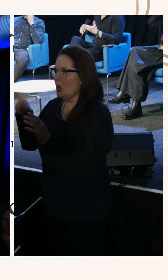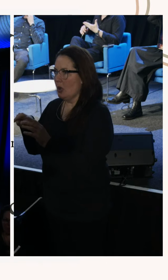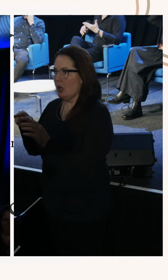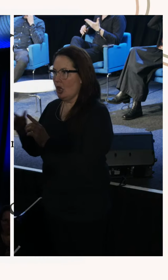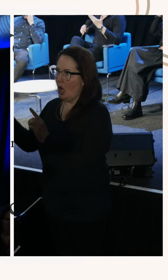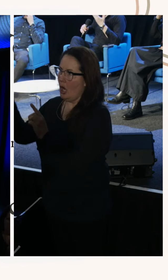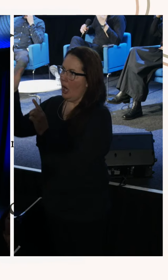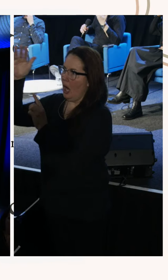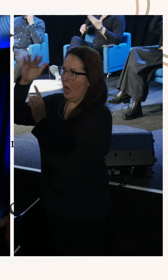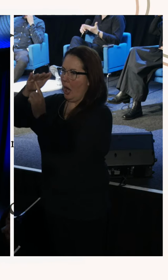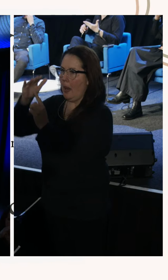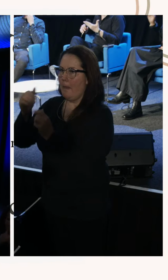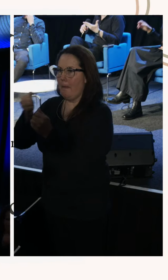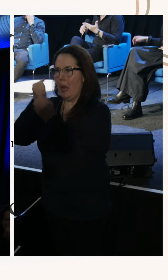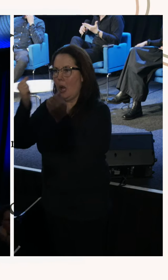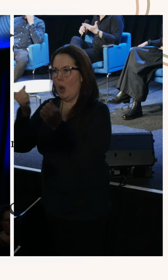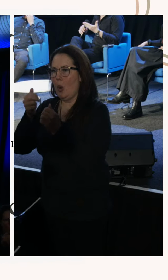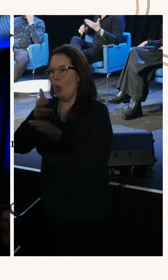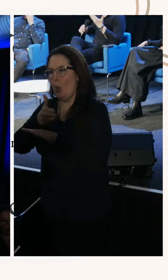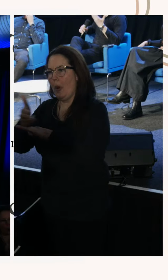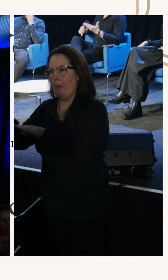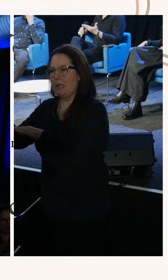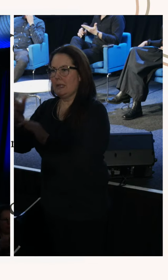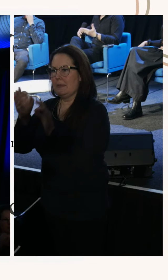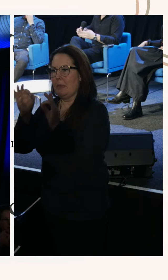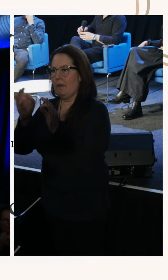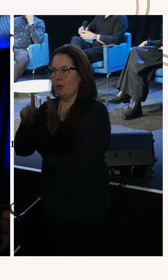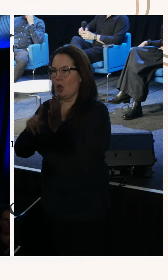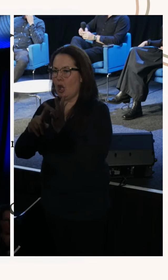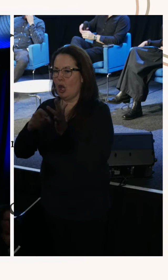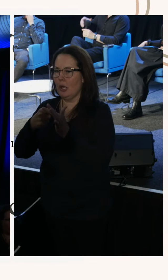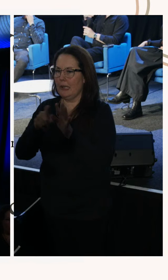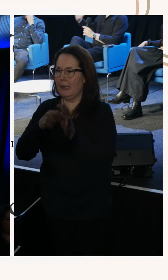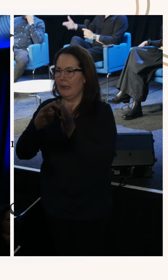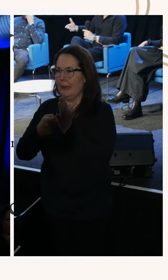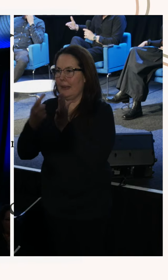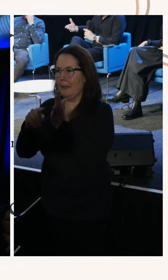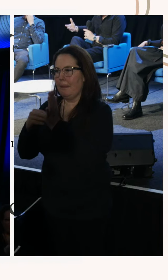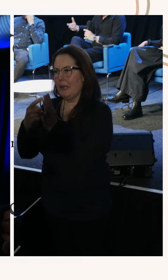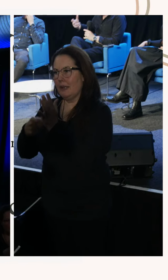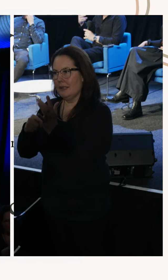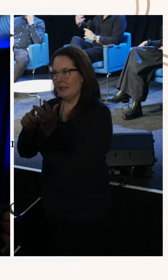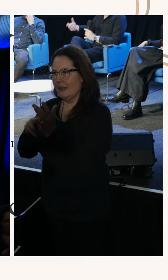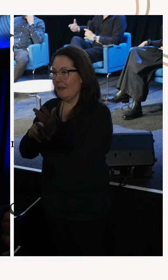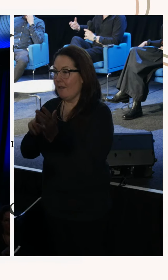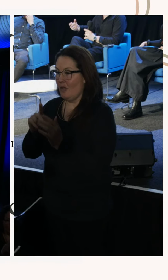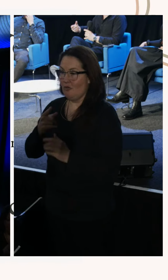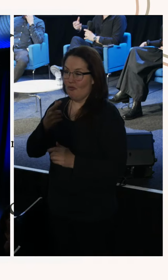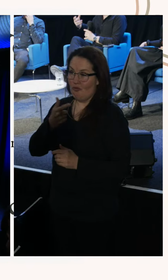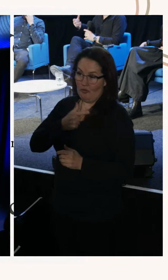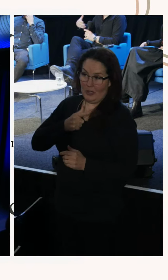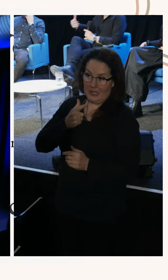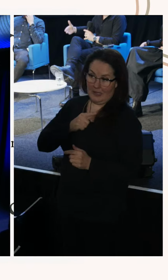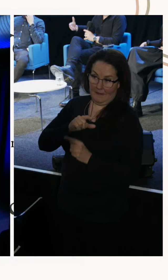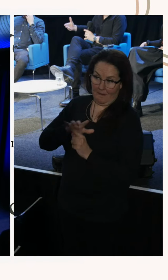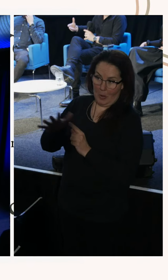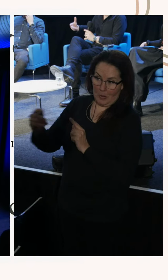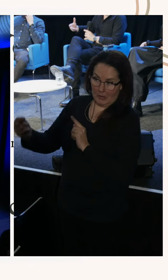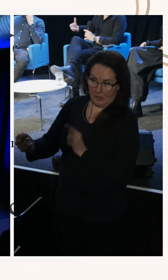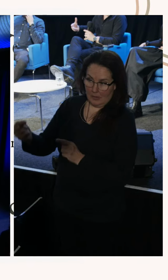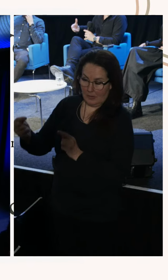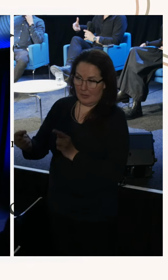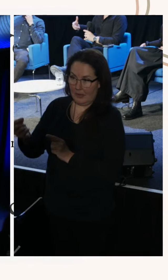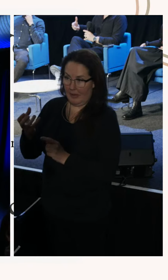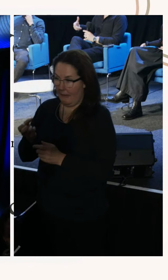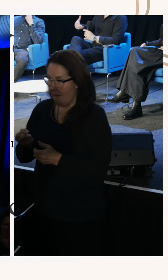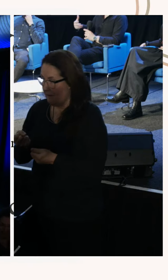weapons specialist for Lockheed Martin, etc. And okay, just for the sake of provocation, is there anything inherent rhetorically